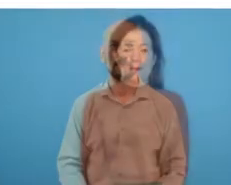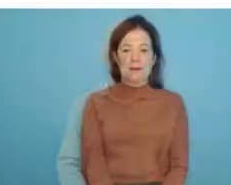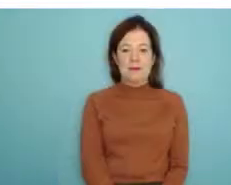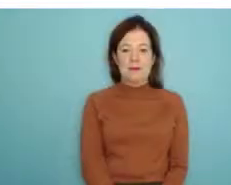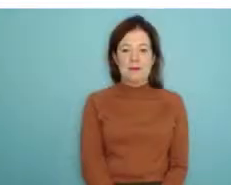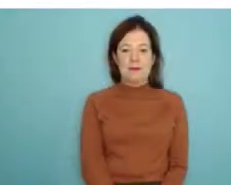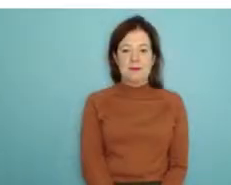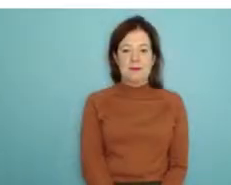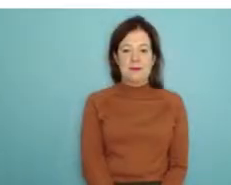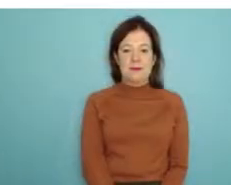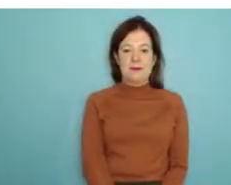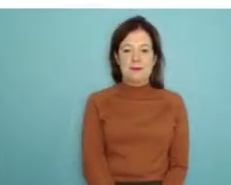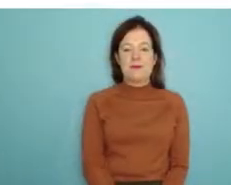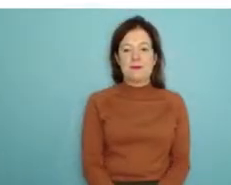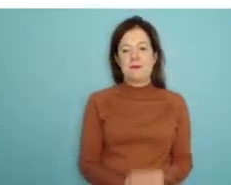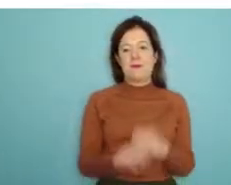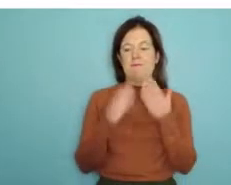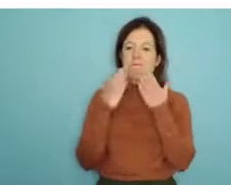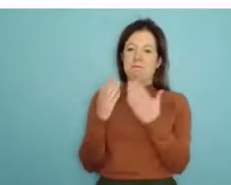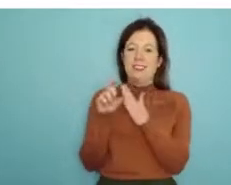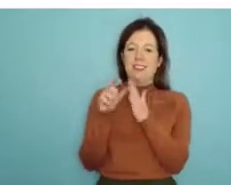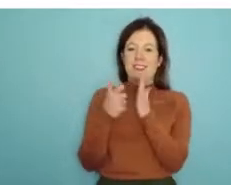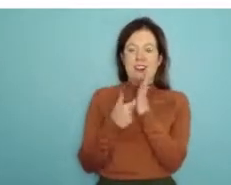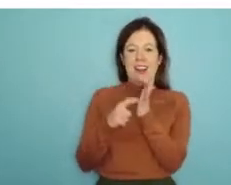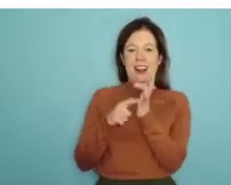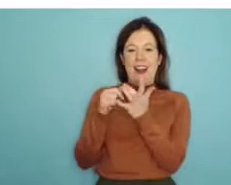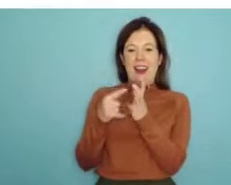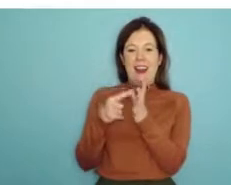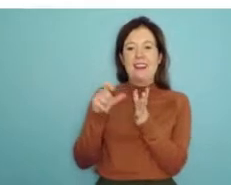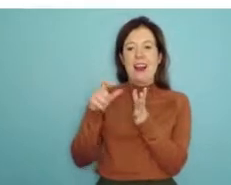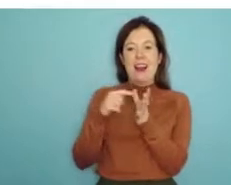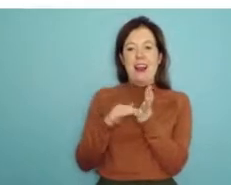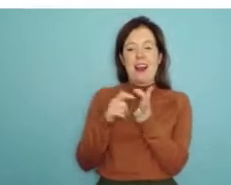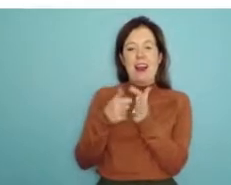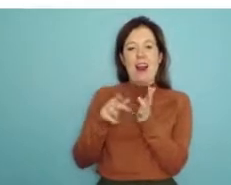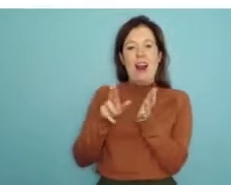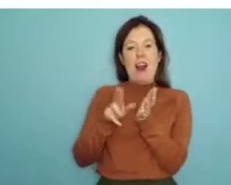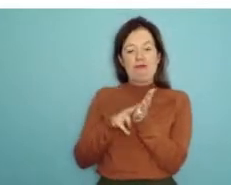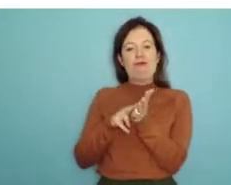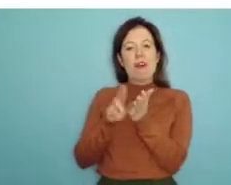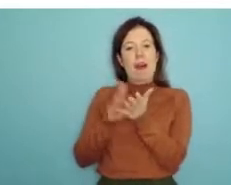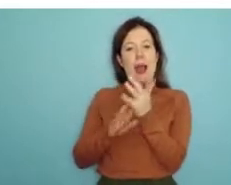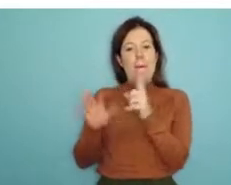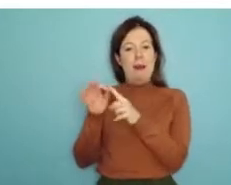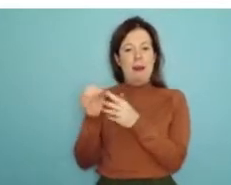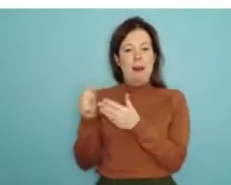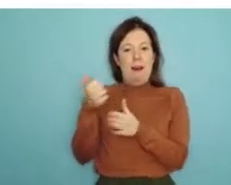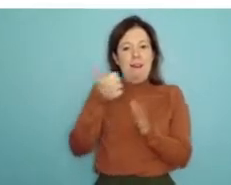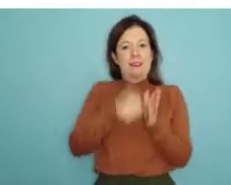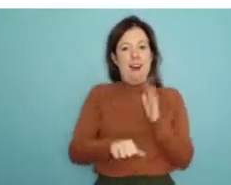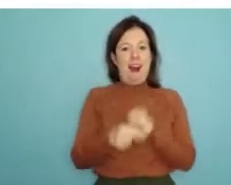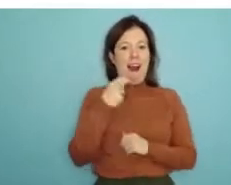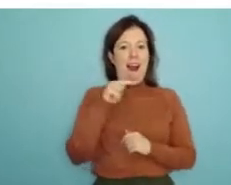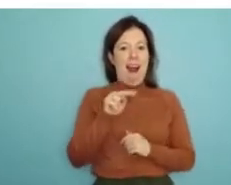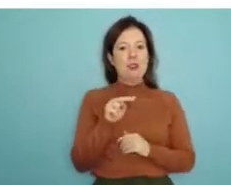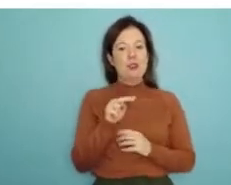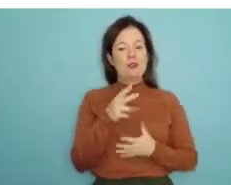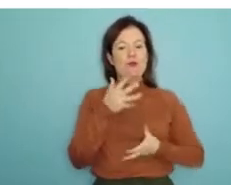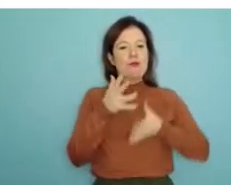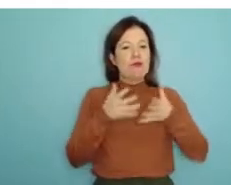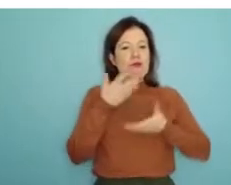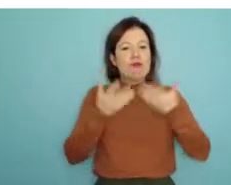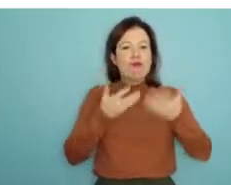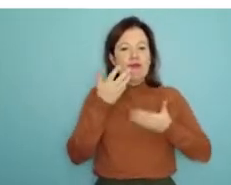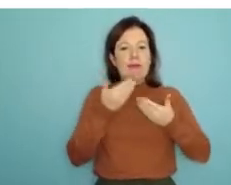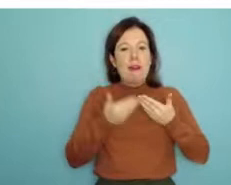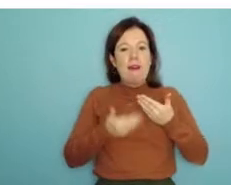So thank you to Dr. Lisa Cameron for setting the tone, if you like, for our afternoon session, and that call to